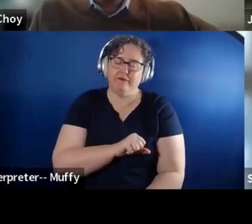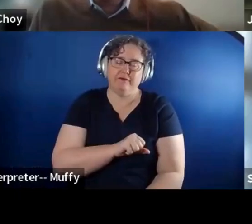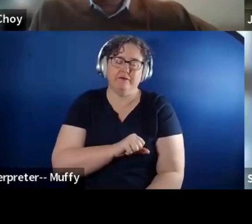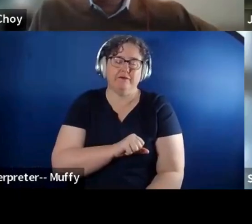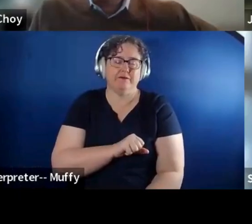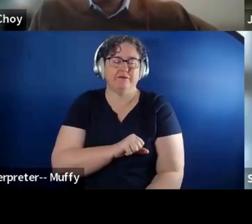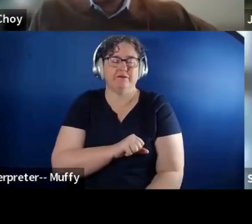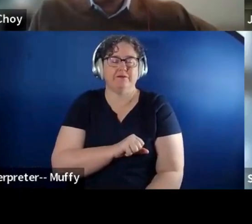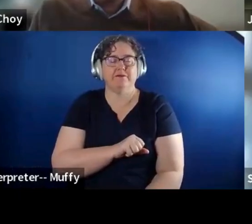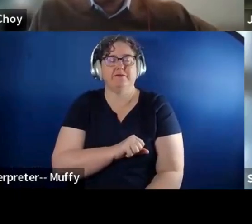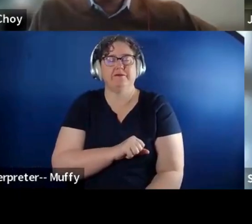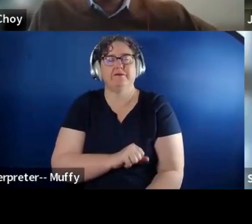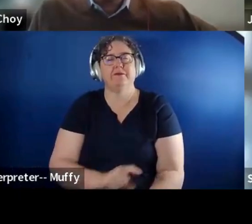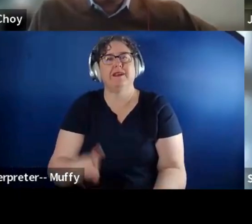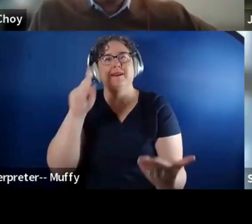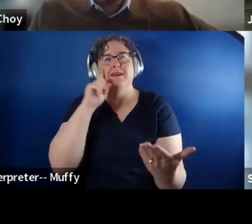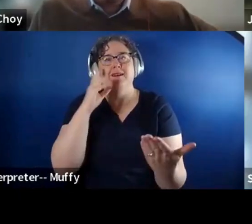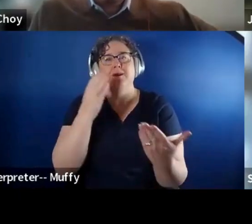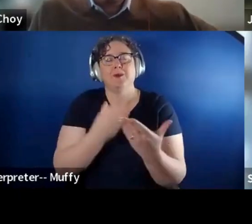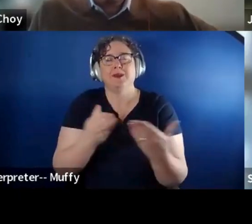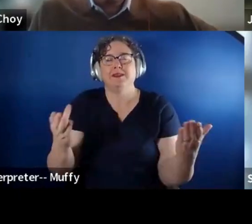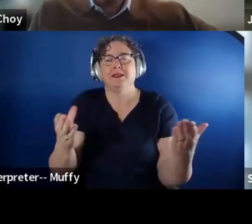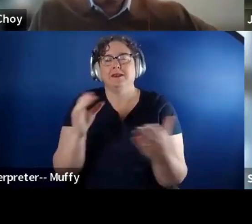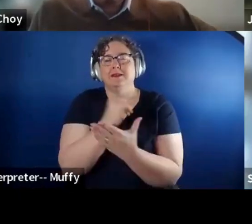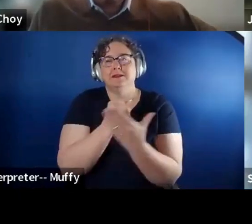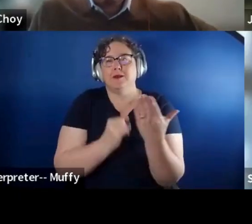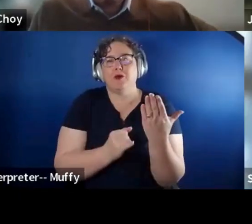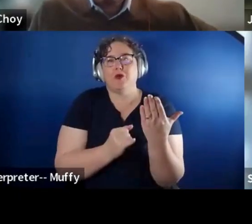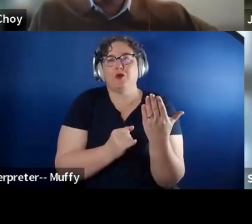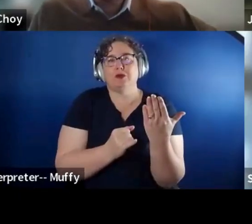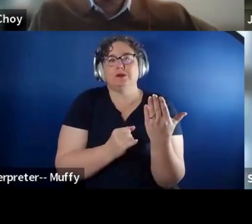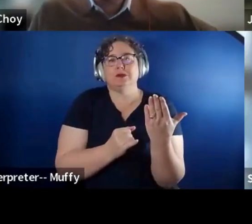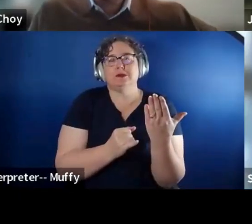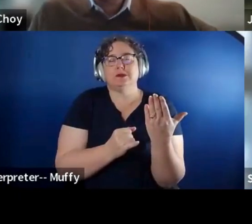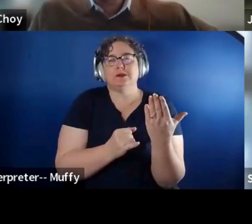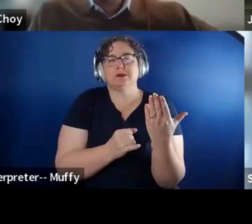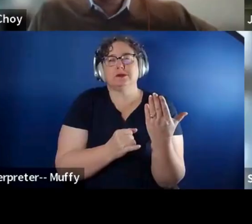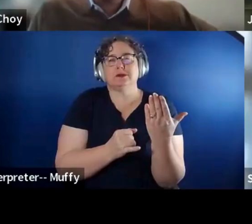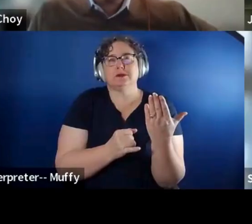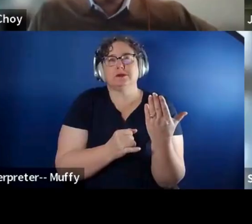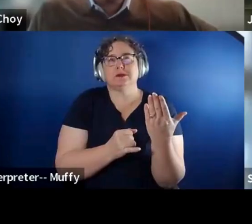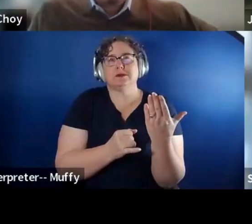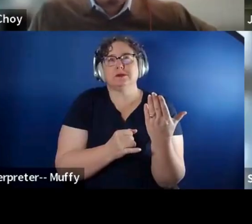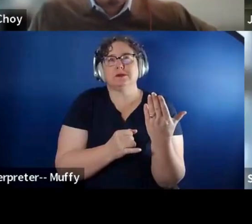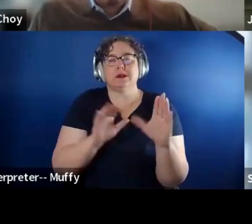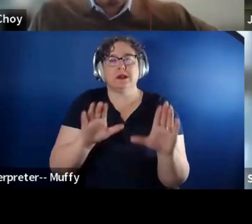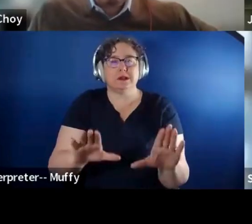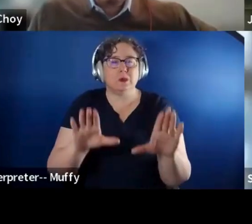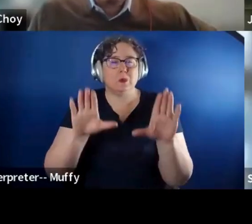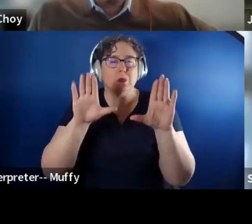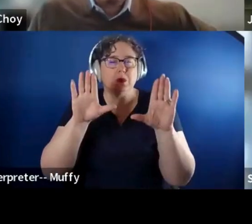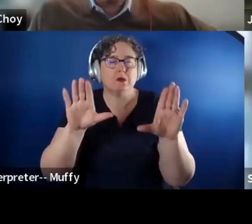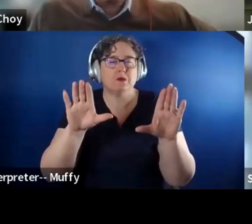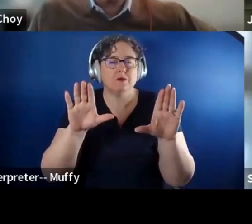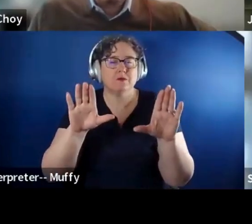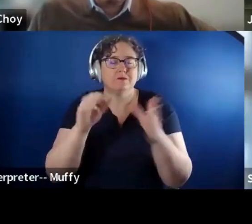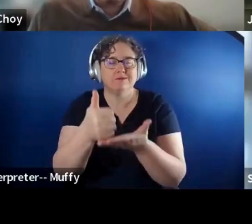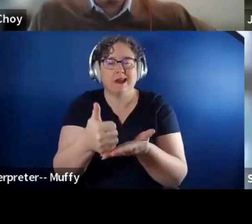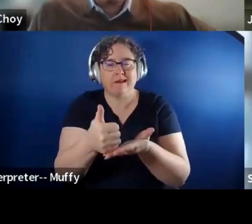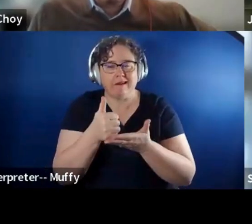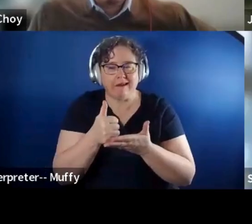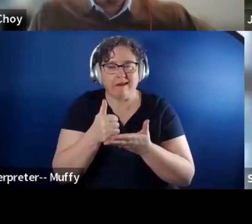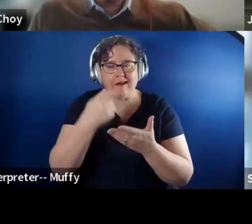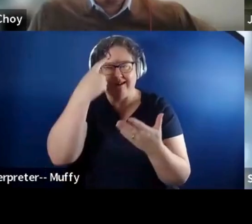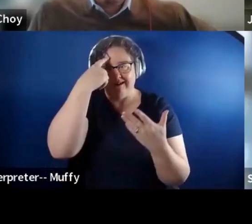think one of the things that the arts does, especially, is it's a wonderful help for